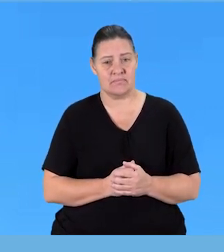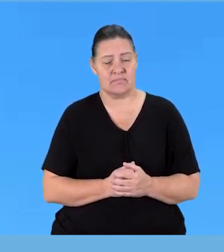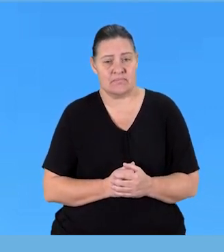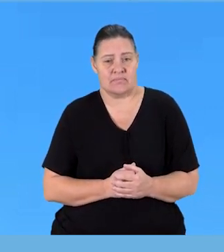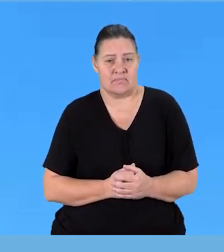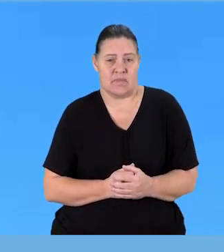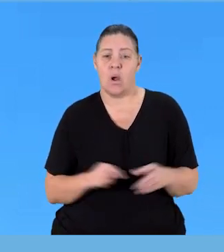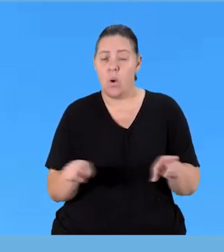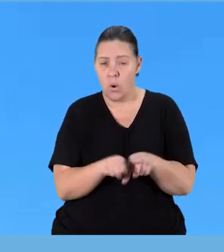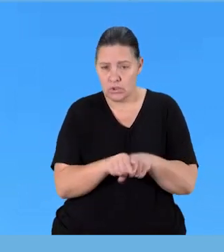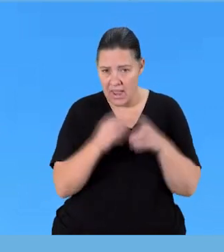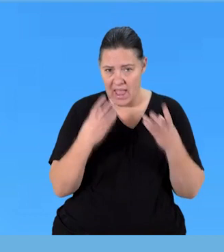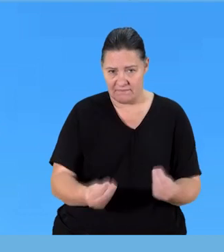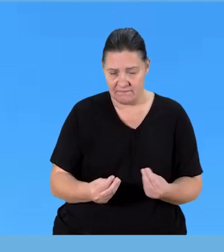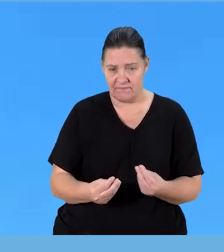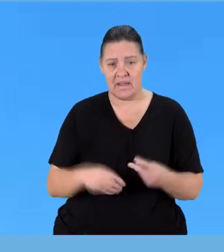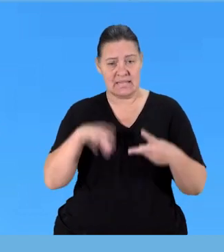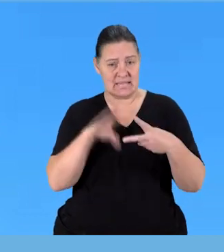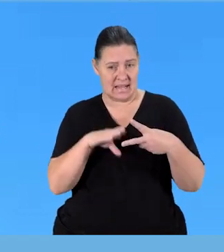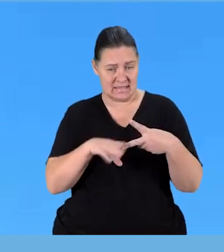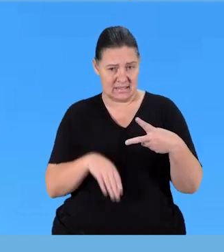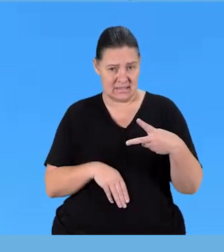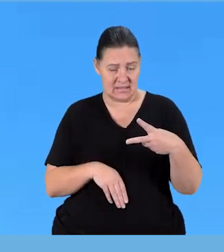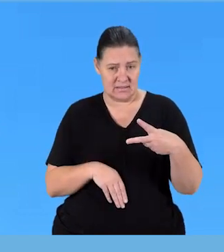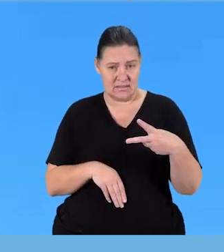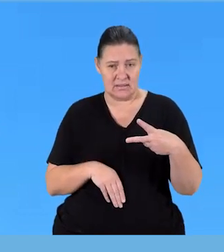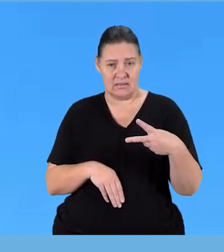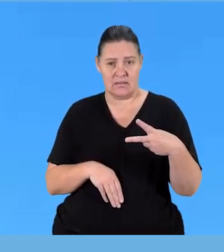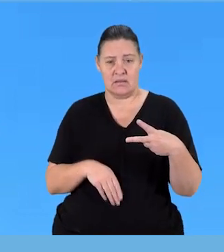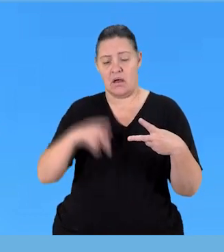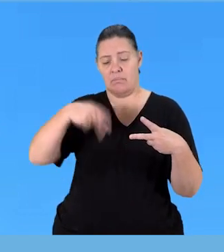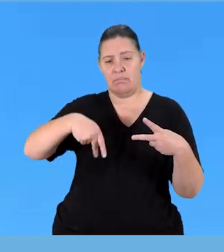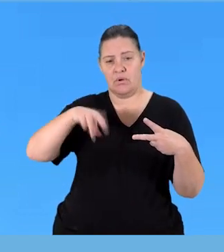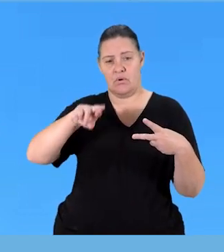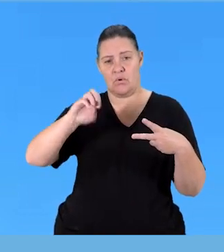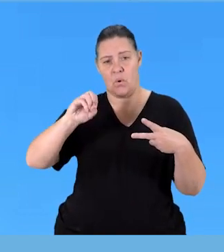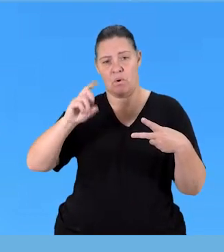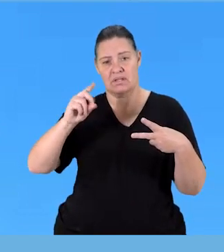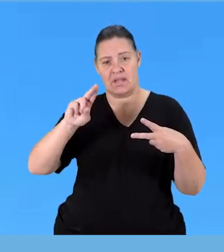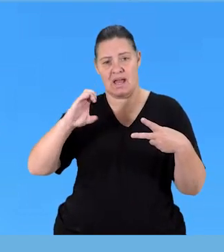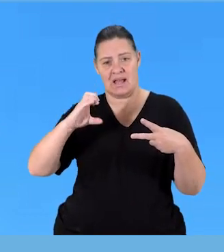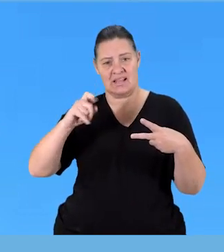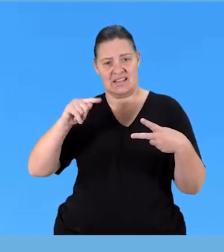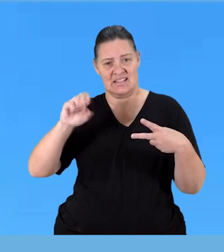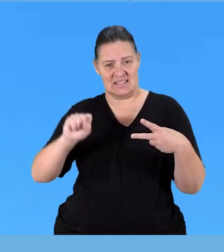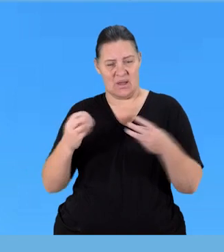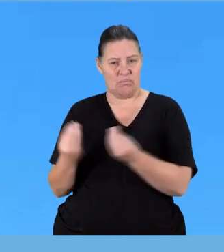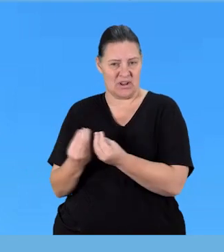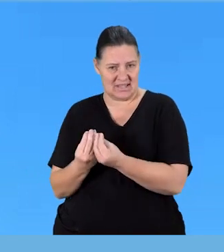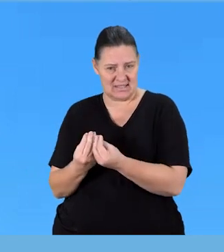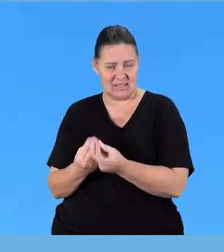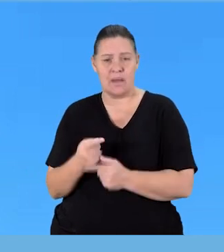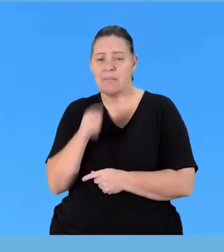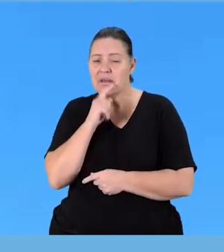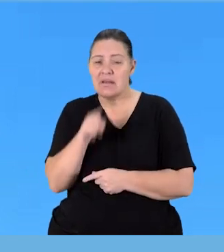of an equation. Then we also have our second item, which is the products. What are products?